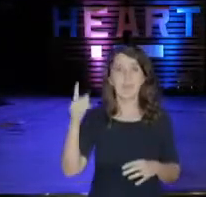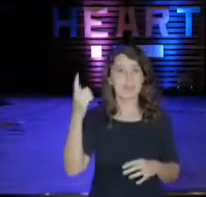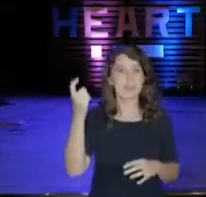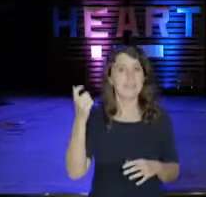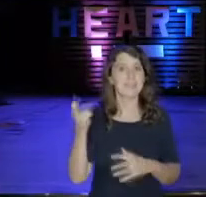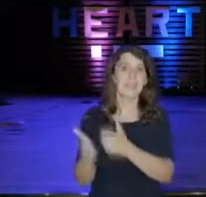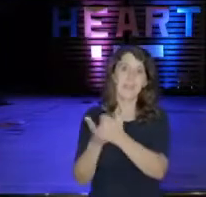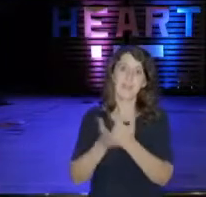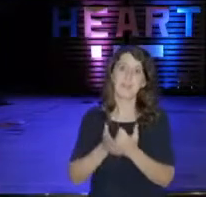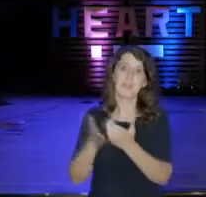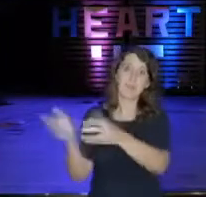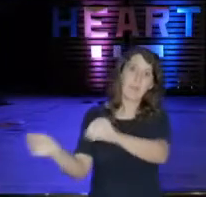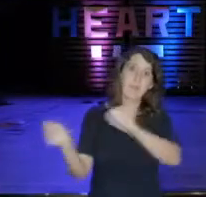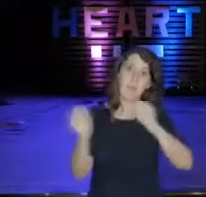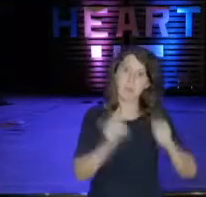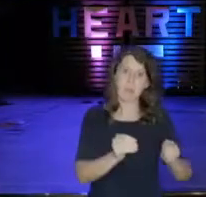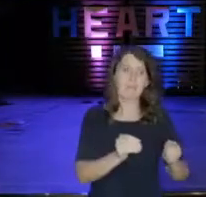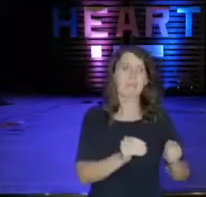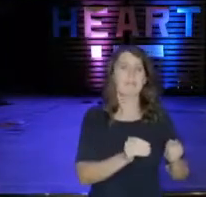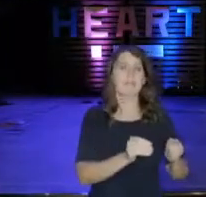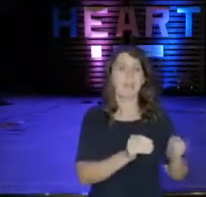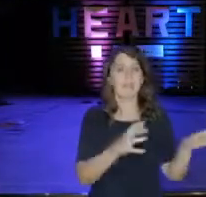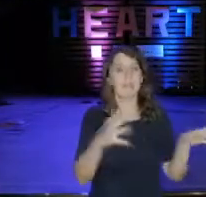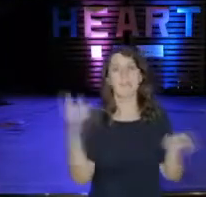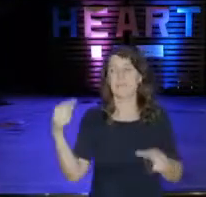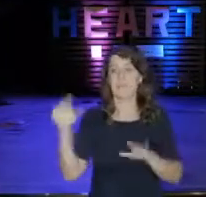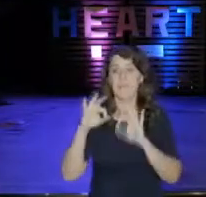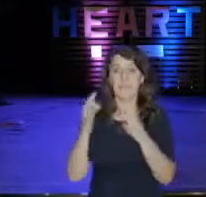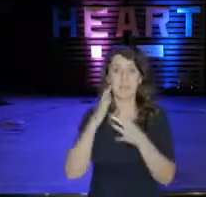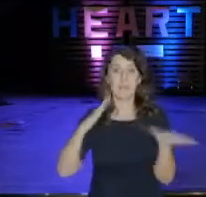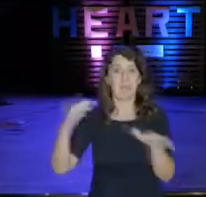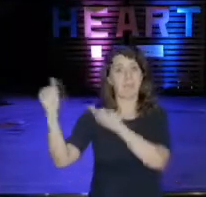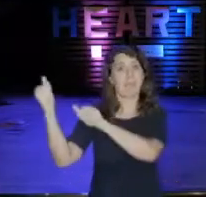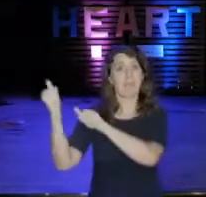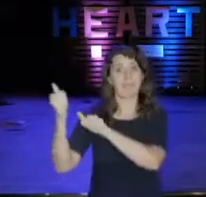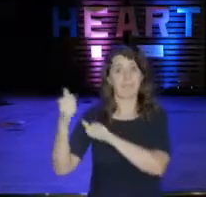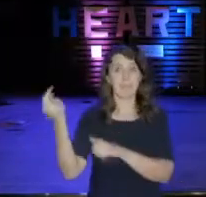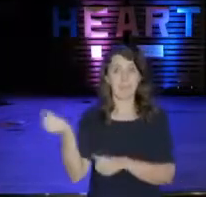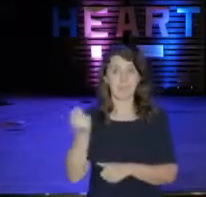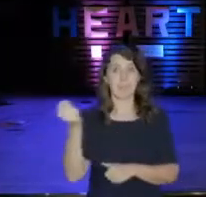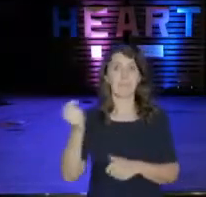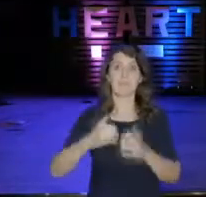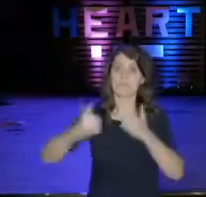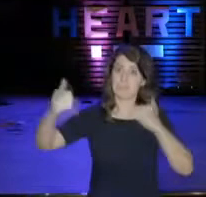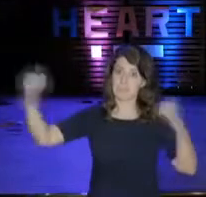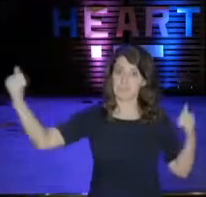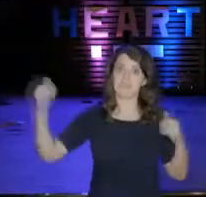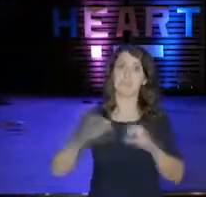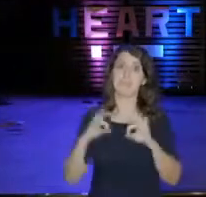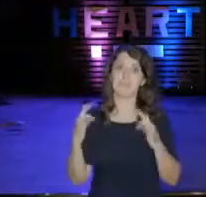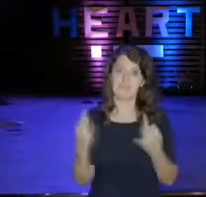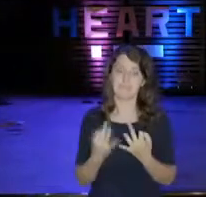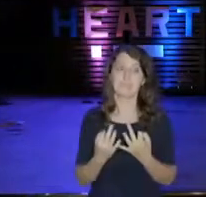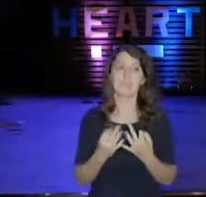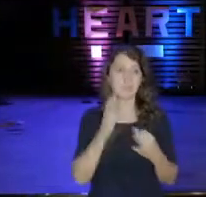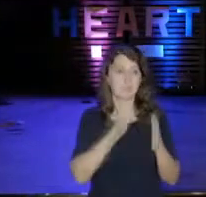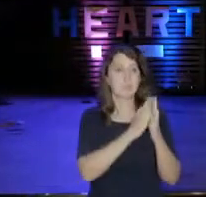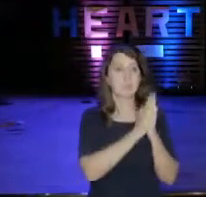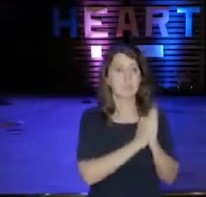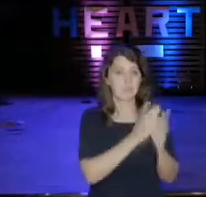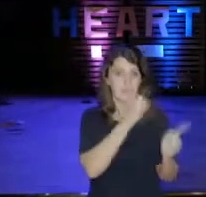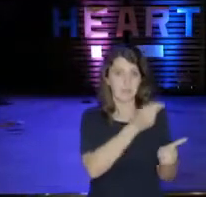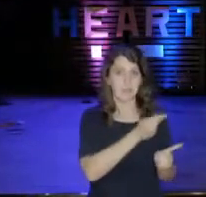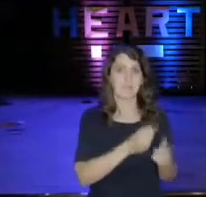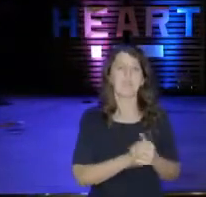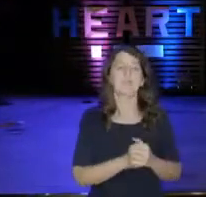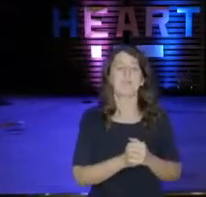they helped move them out, and then they're going to say goodbye on Tuesday, and so long ways away from family. But let's pray for the